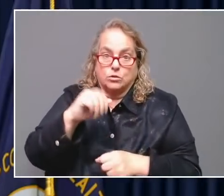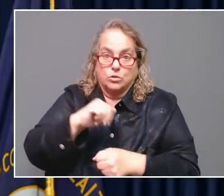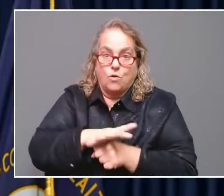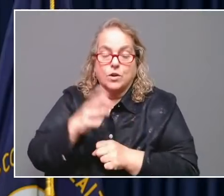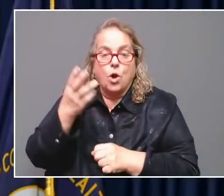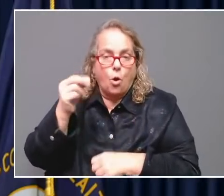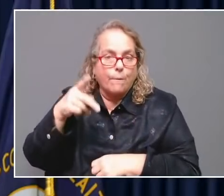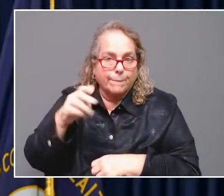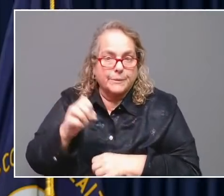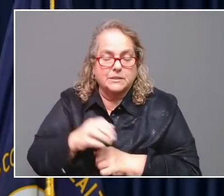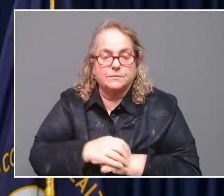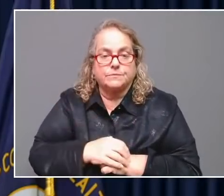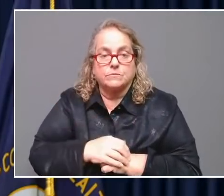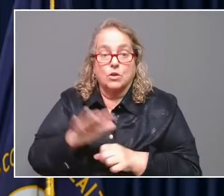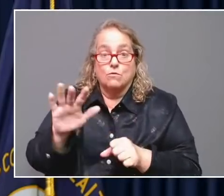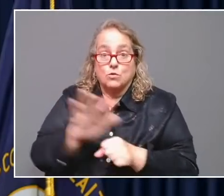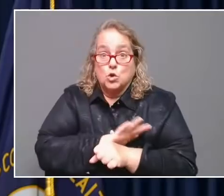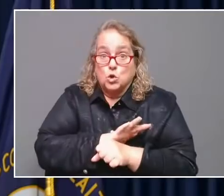Kentuckians,